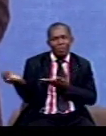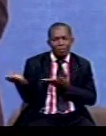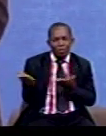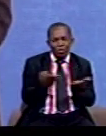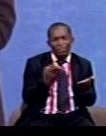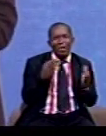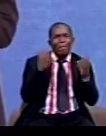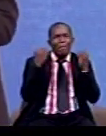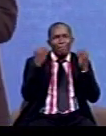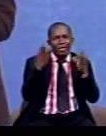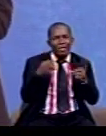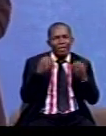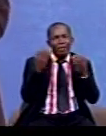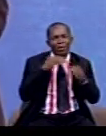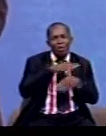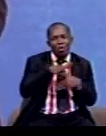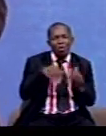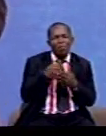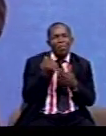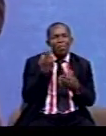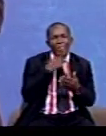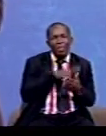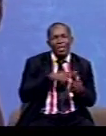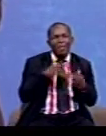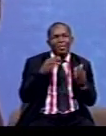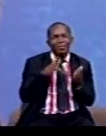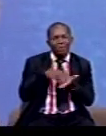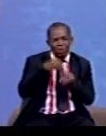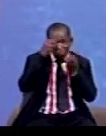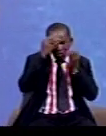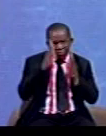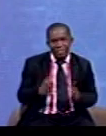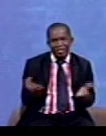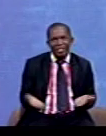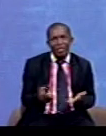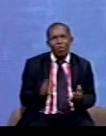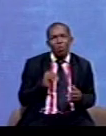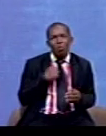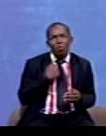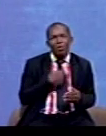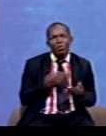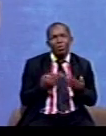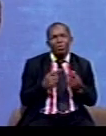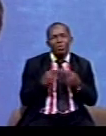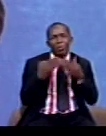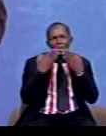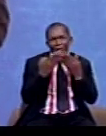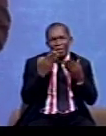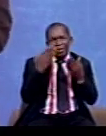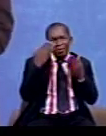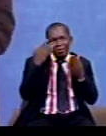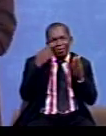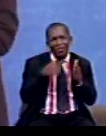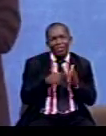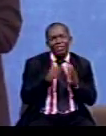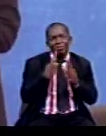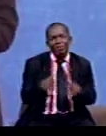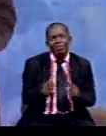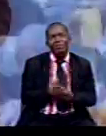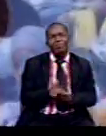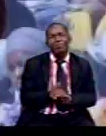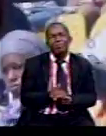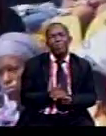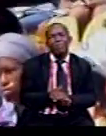efforts of these proprietors. Get Together Basic School, Dome MA Basic School, Paradise Basic School, St. John's